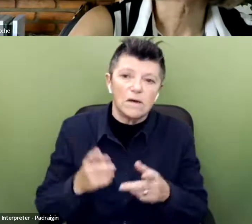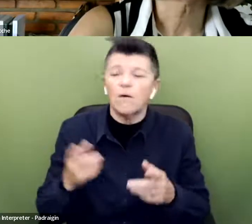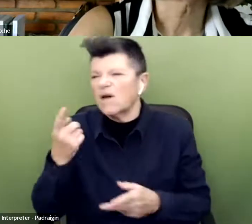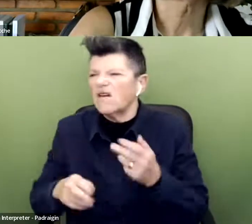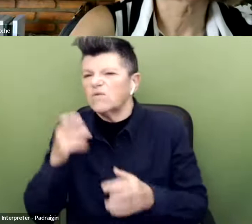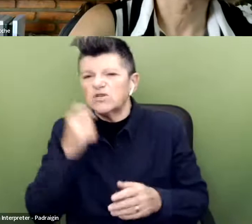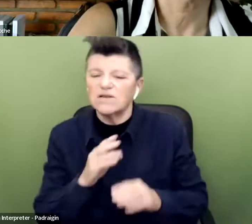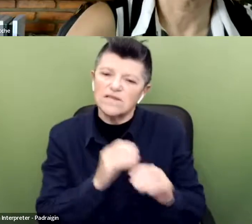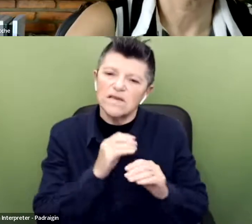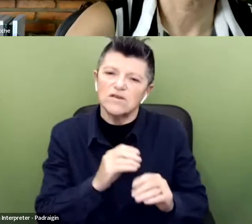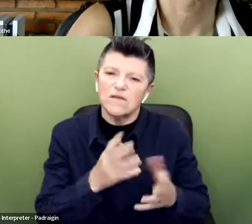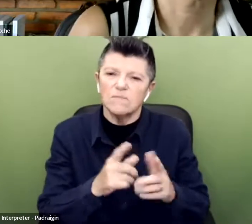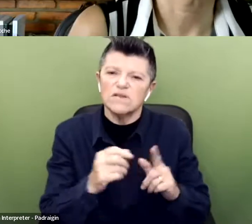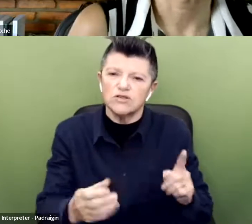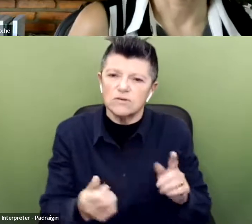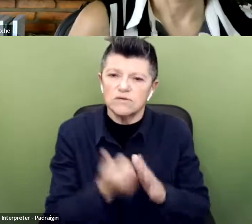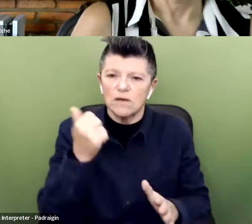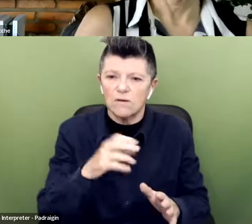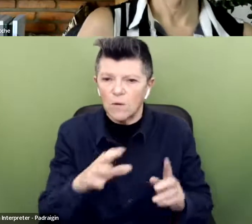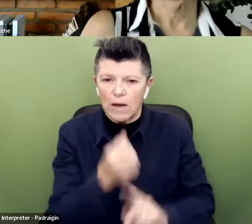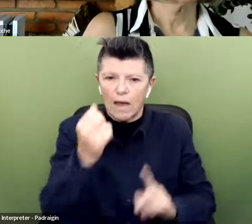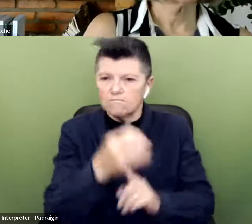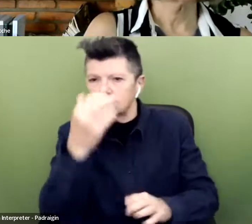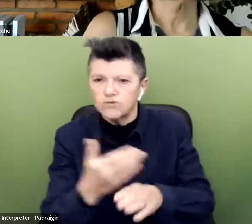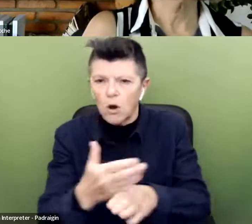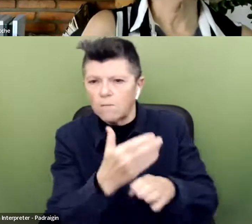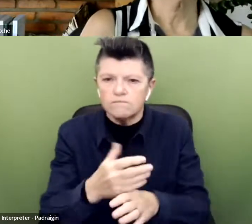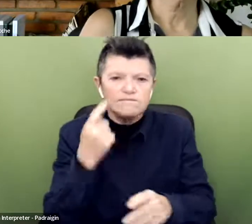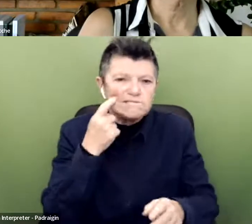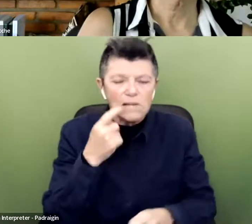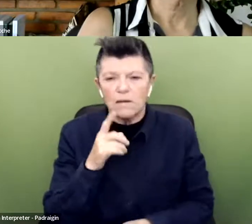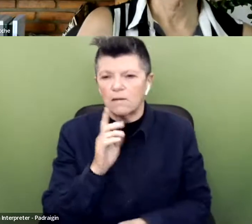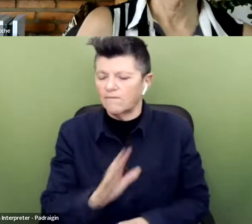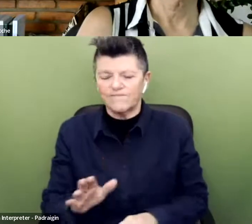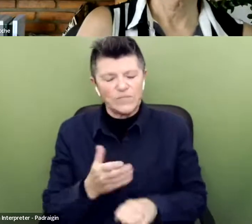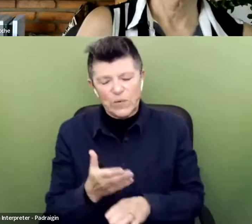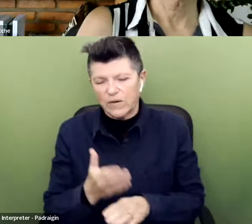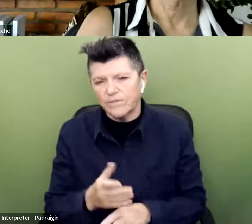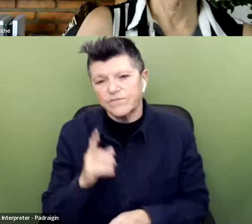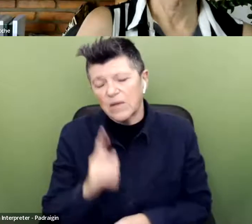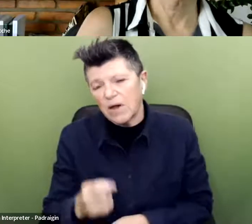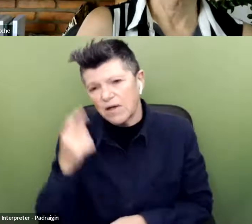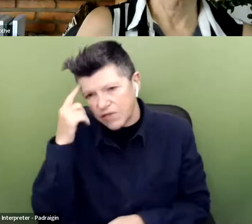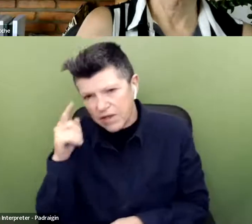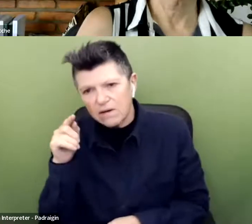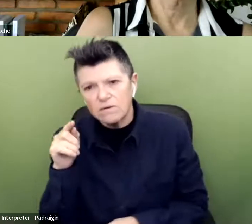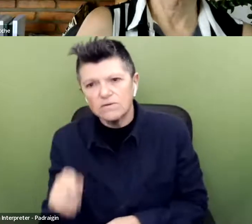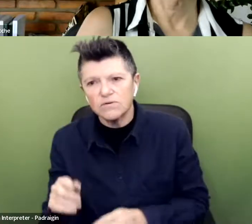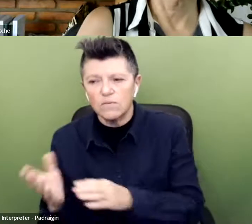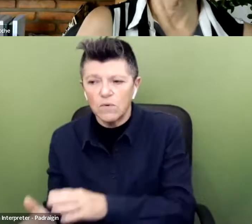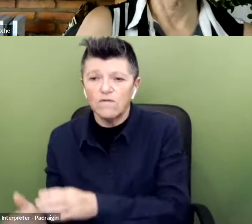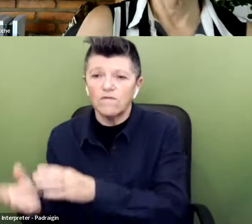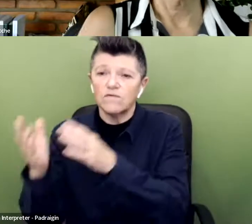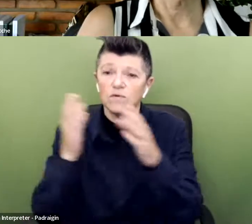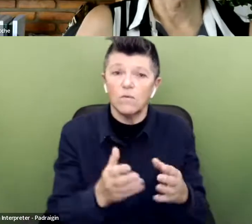skills, they'll get jobs more and this sort of stuff, and it doesn't work. But I think it then moved from that to what can the tech companies